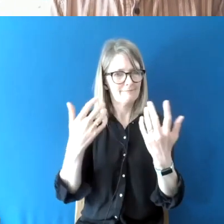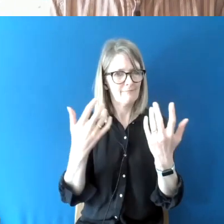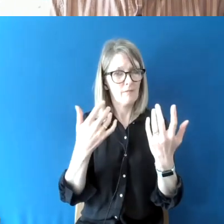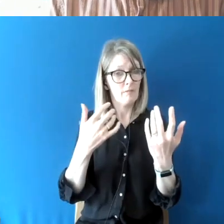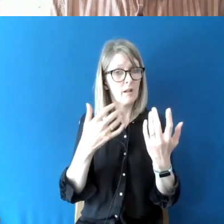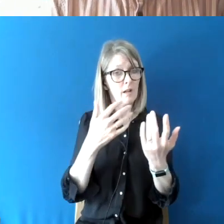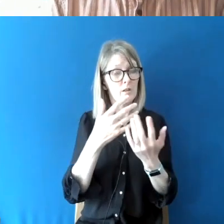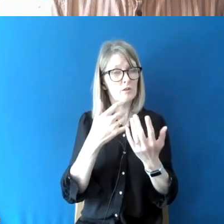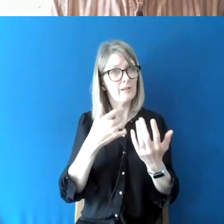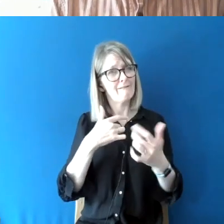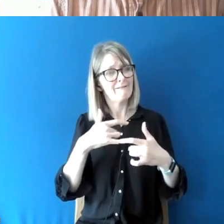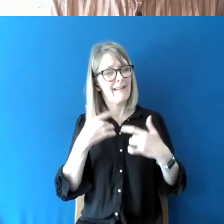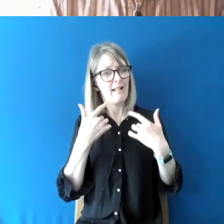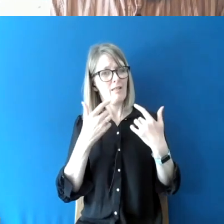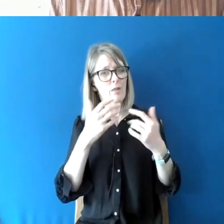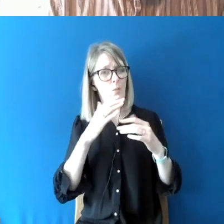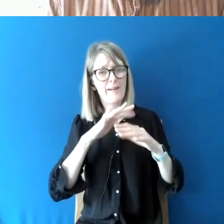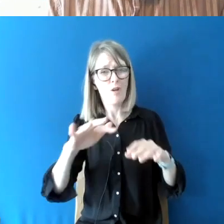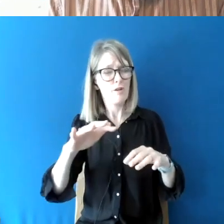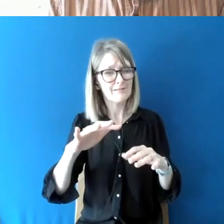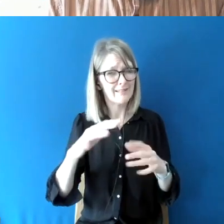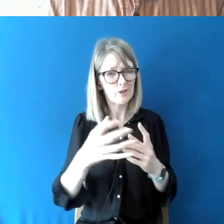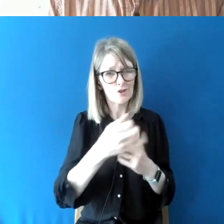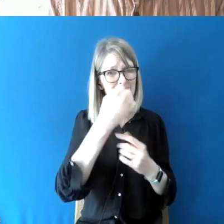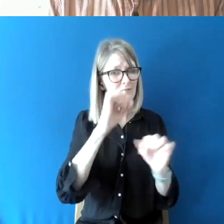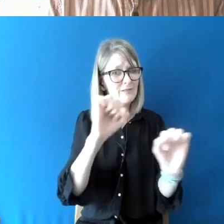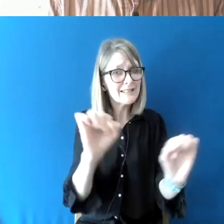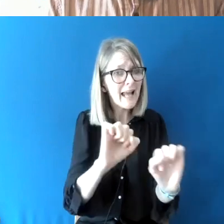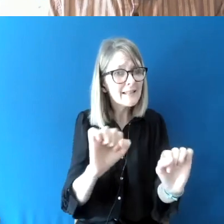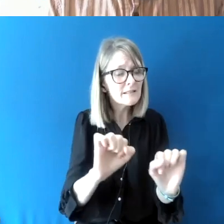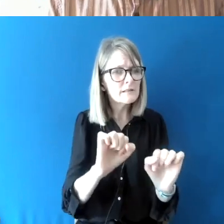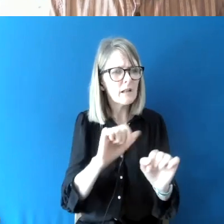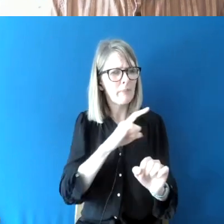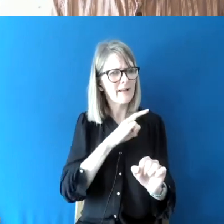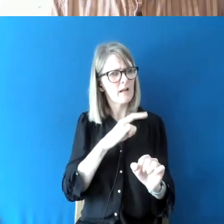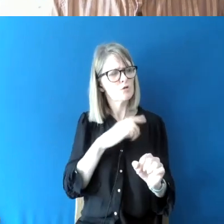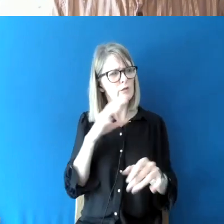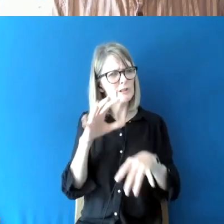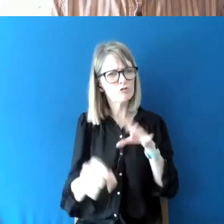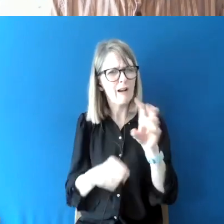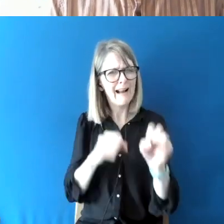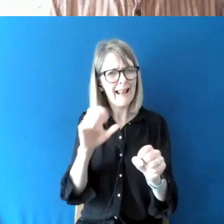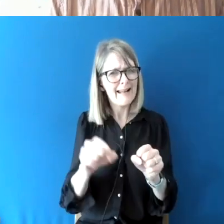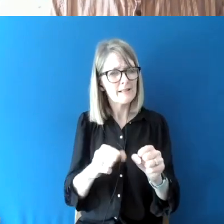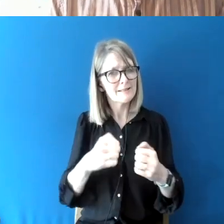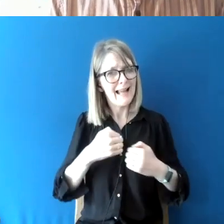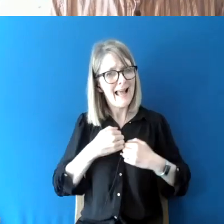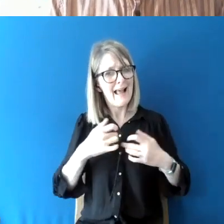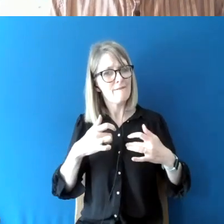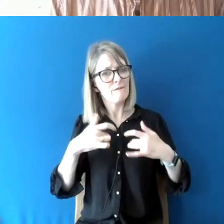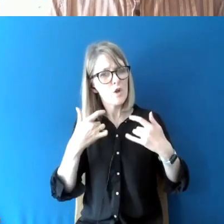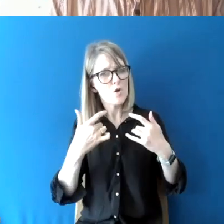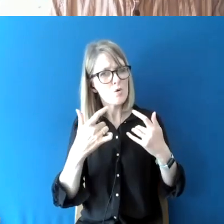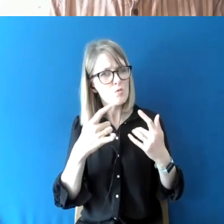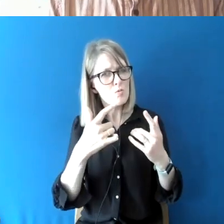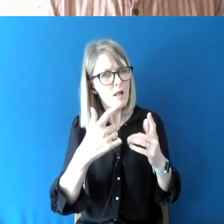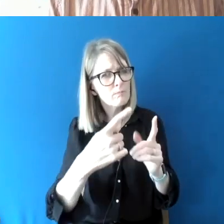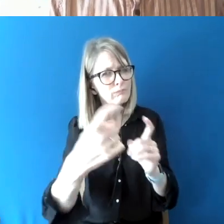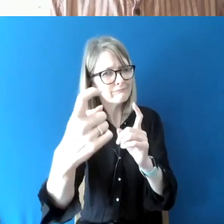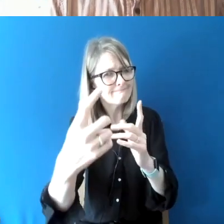we are still struggling to get our voice in to say, actually, we need to seriously think what it means to